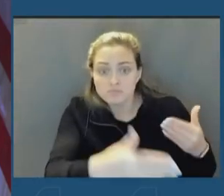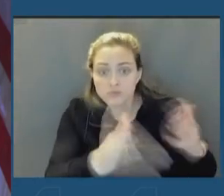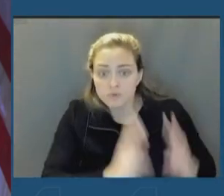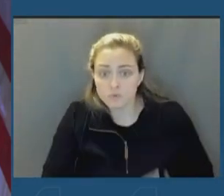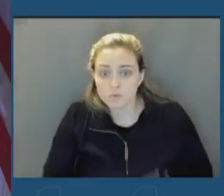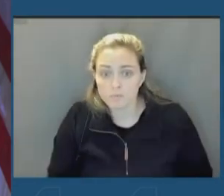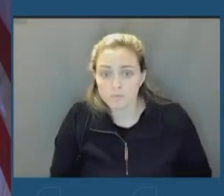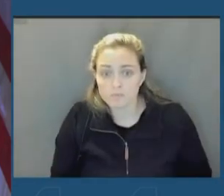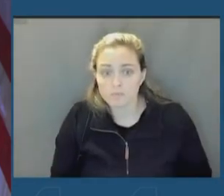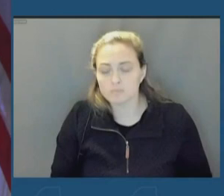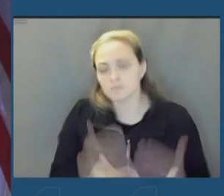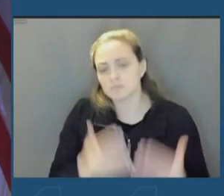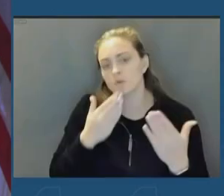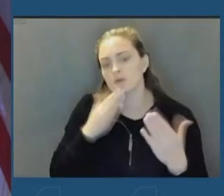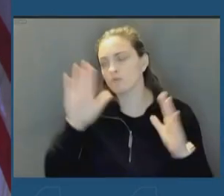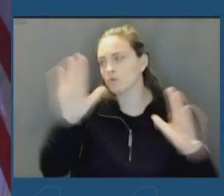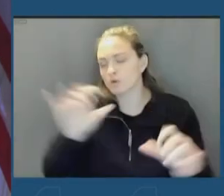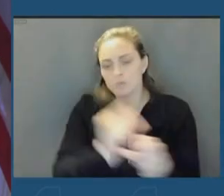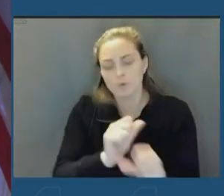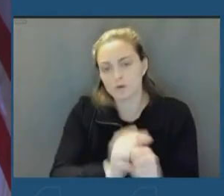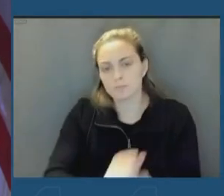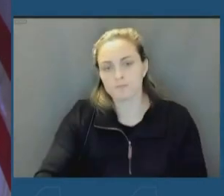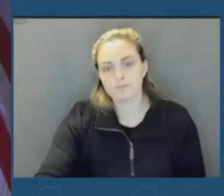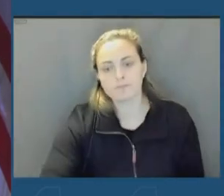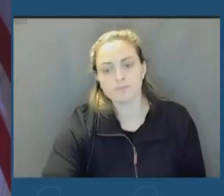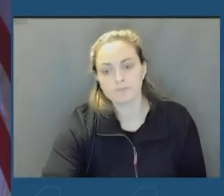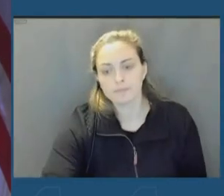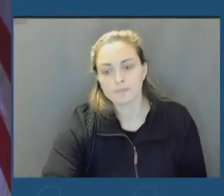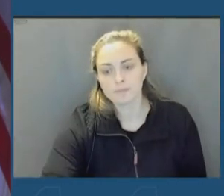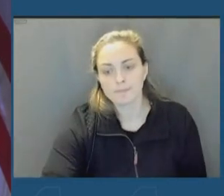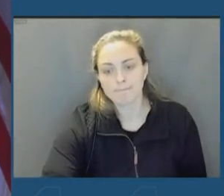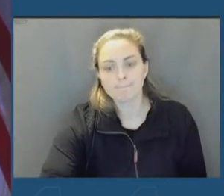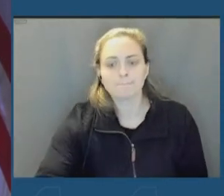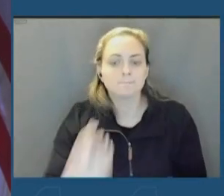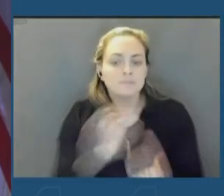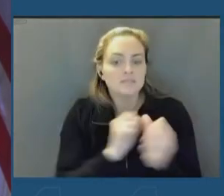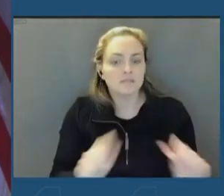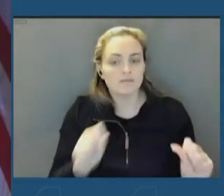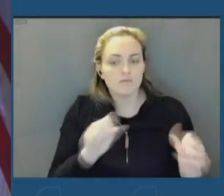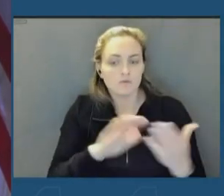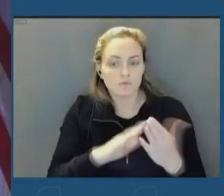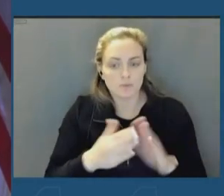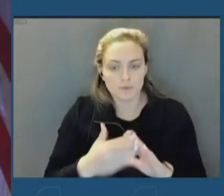thank Shandor for his incredible work in saving our community.